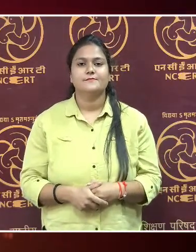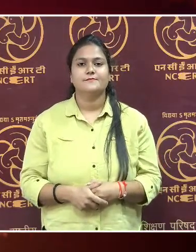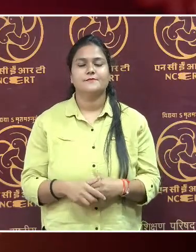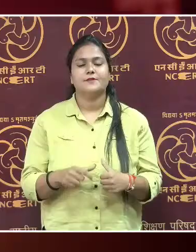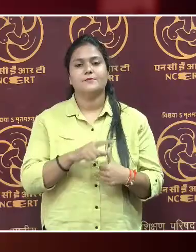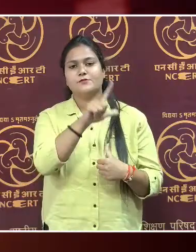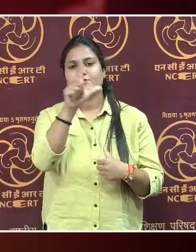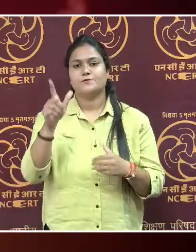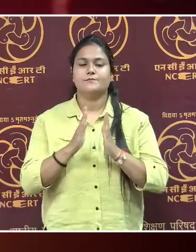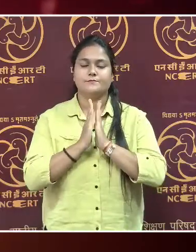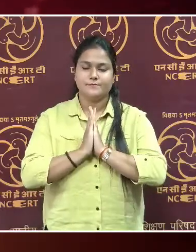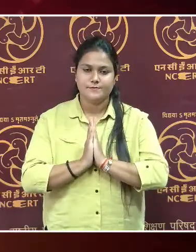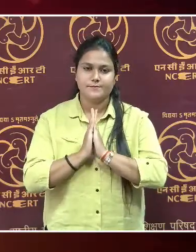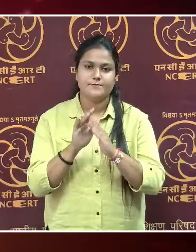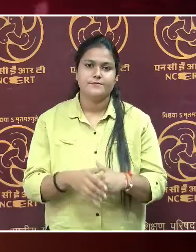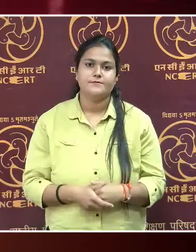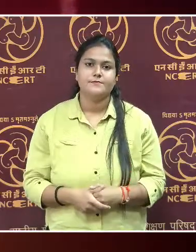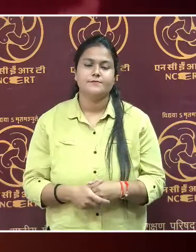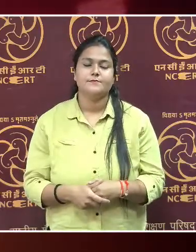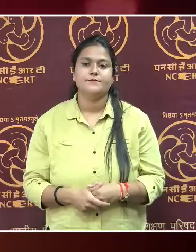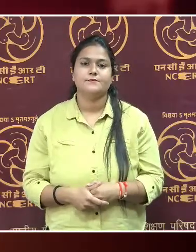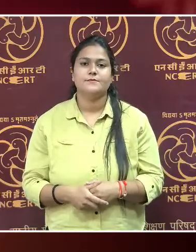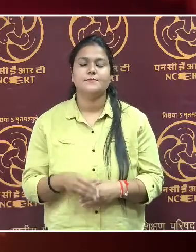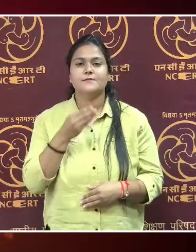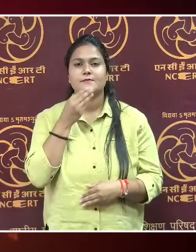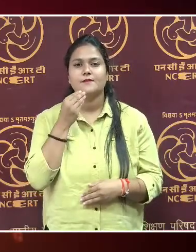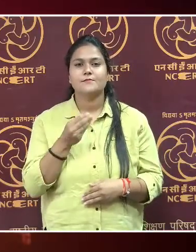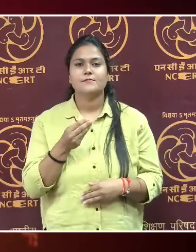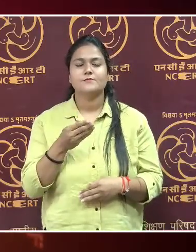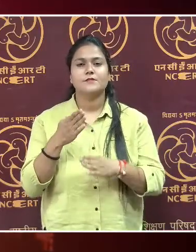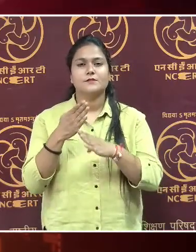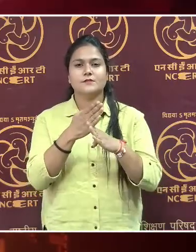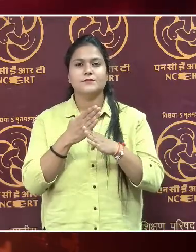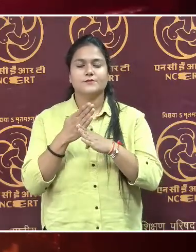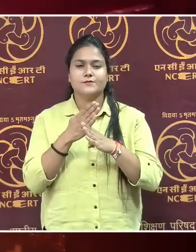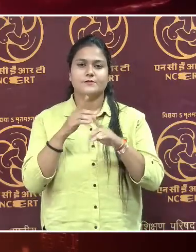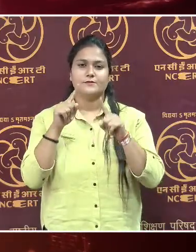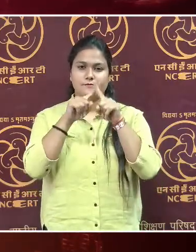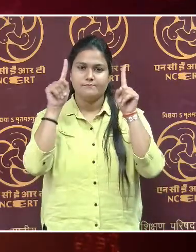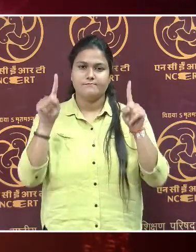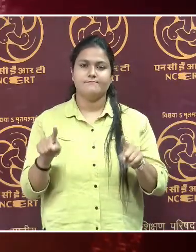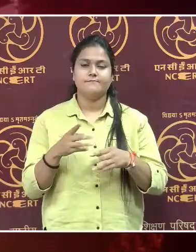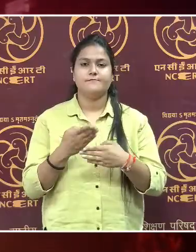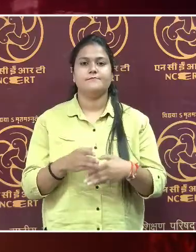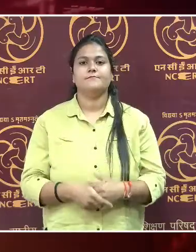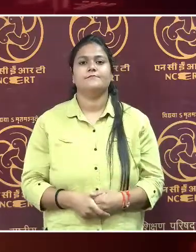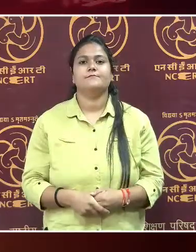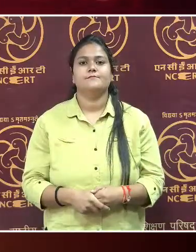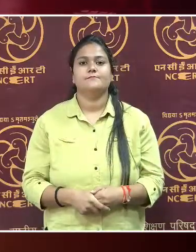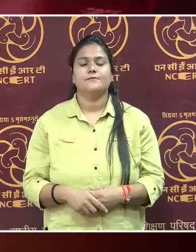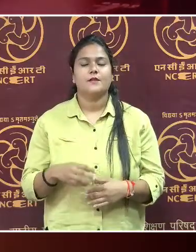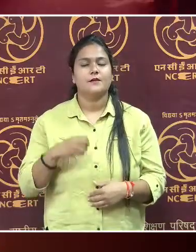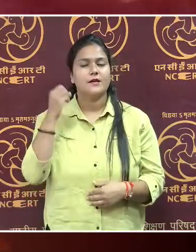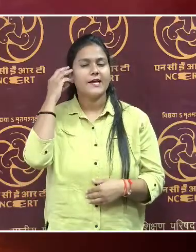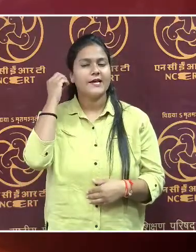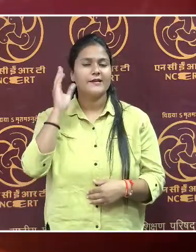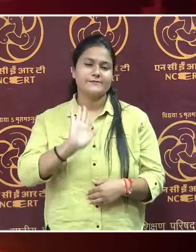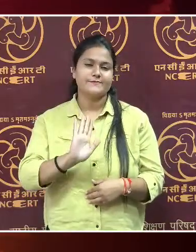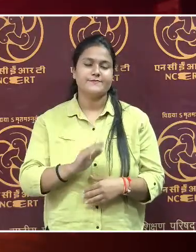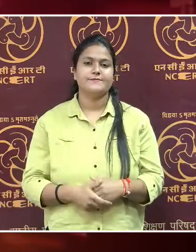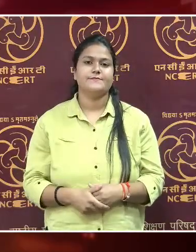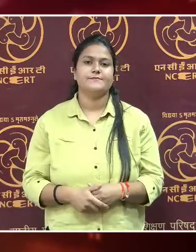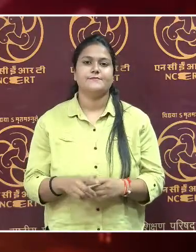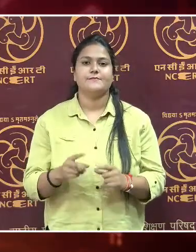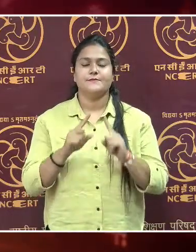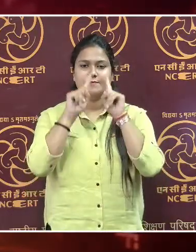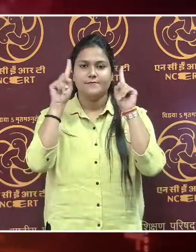you. Ma'am, please stop sharing your screen. Yes, we need you here. Yes, so ma'am is right